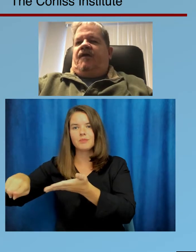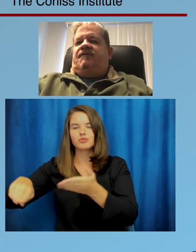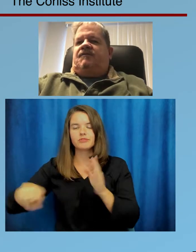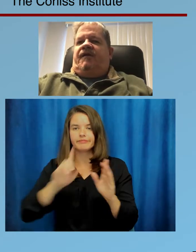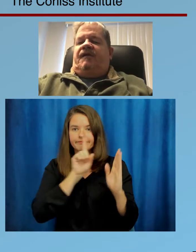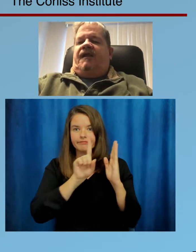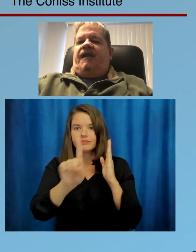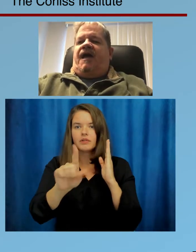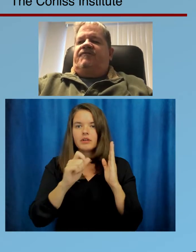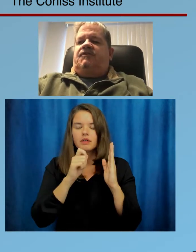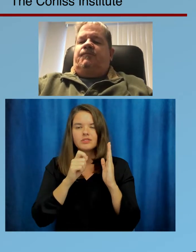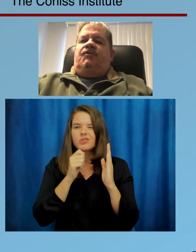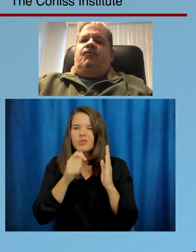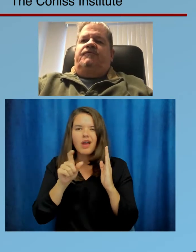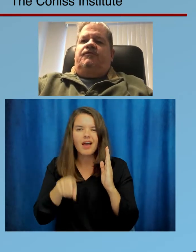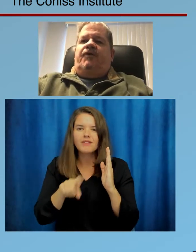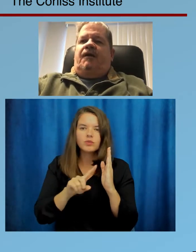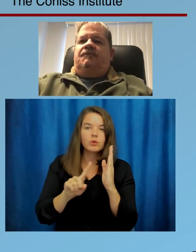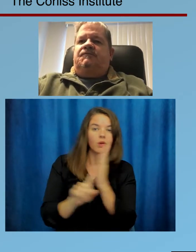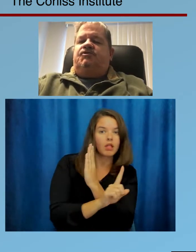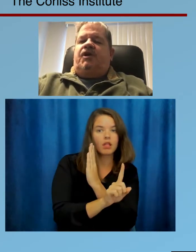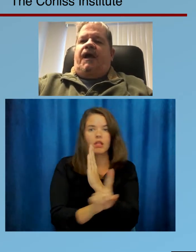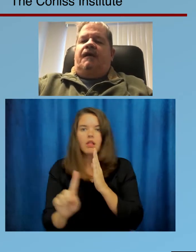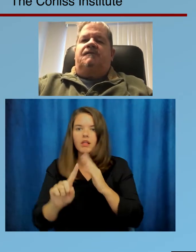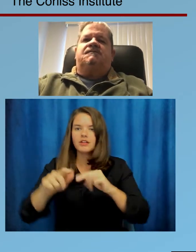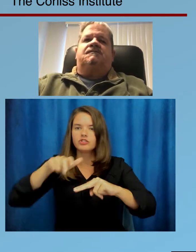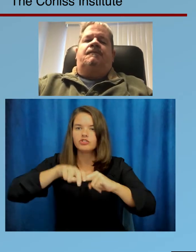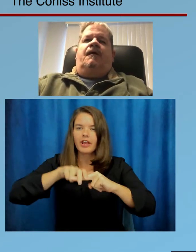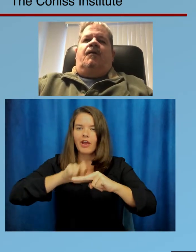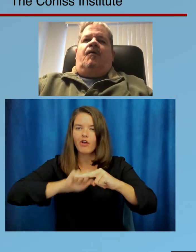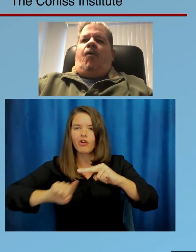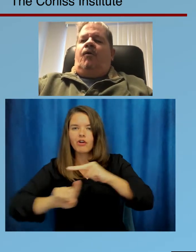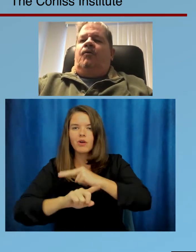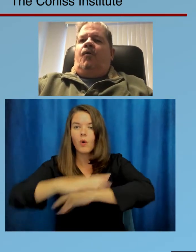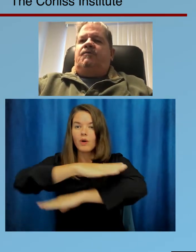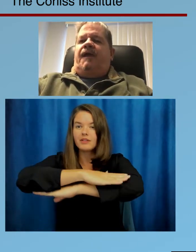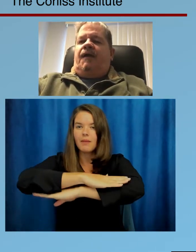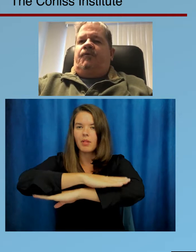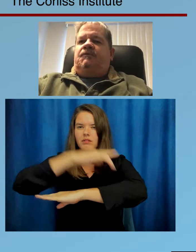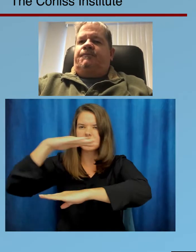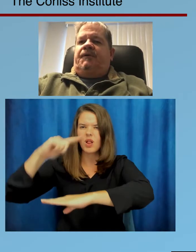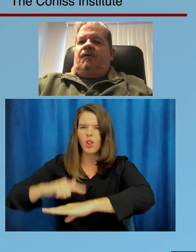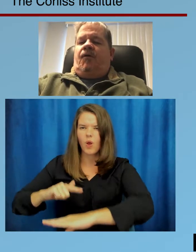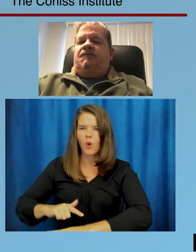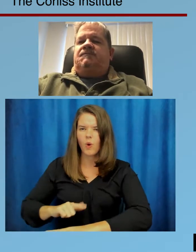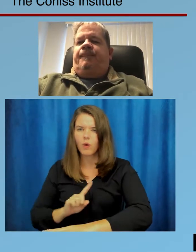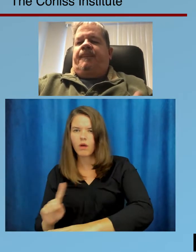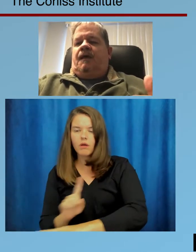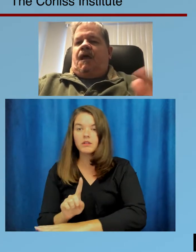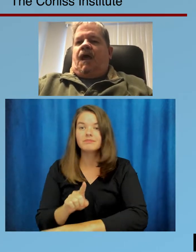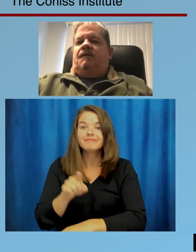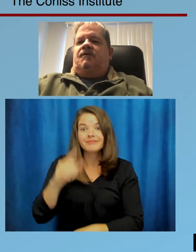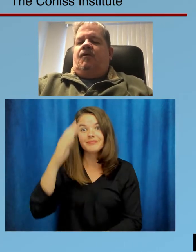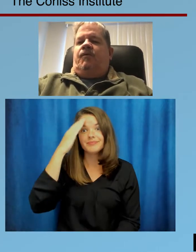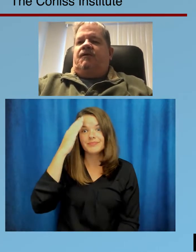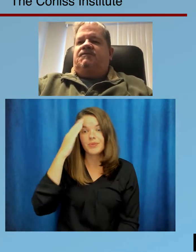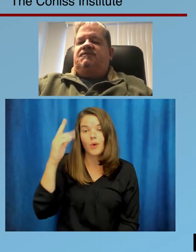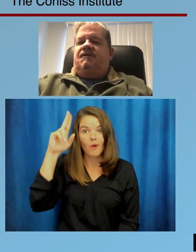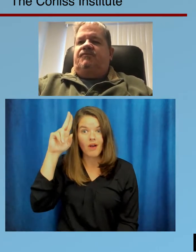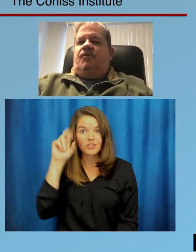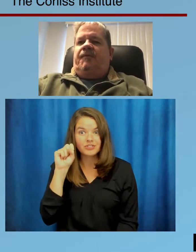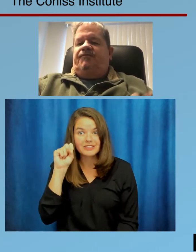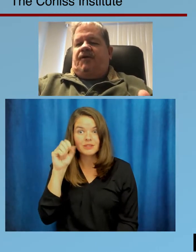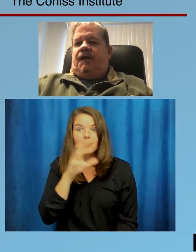or whatever, so that they're not having to maneuver around chairs or low tables, because as you know, with